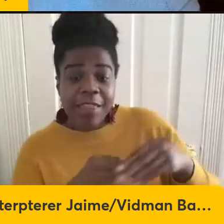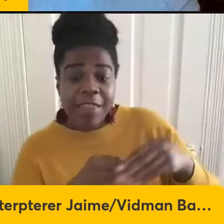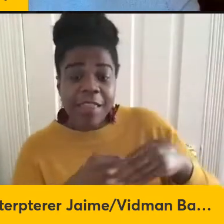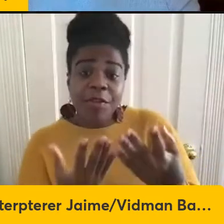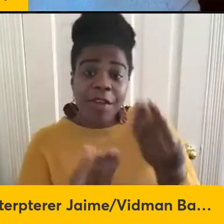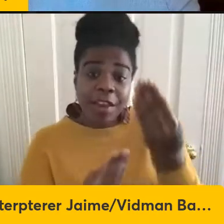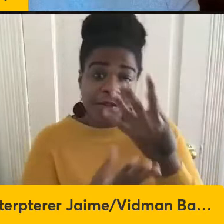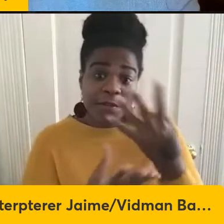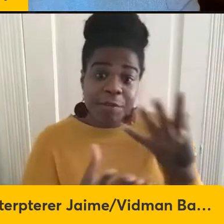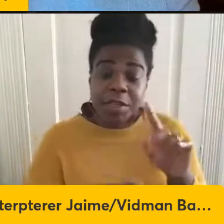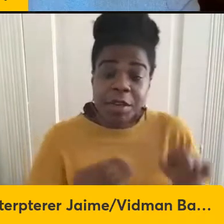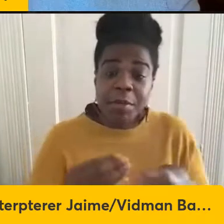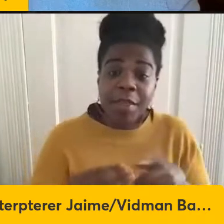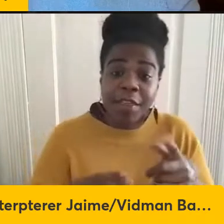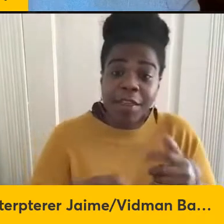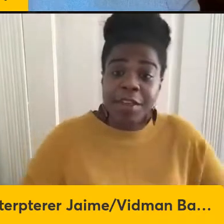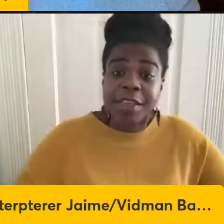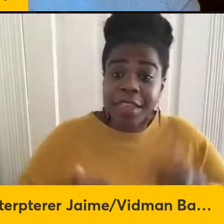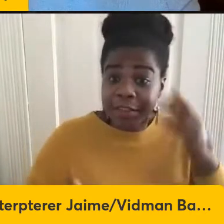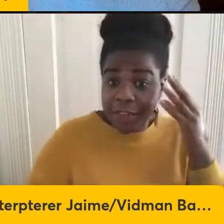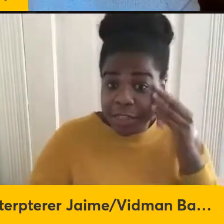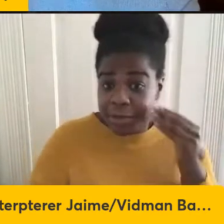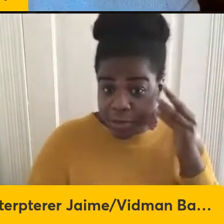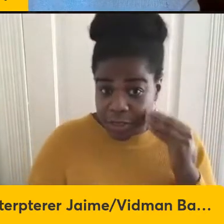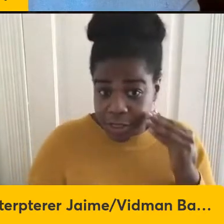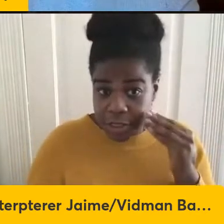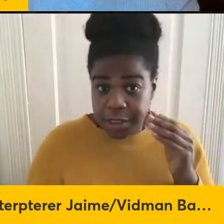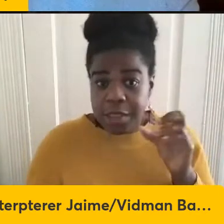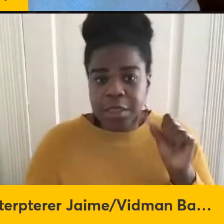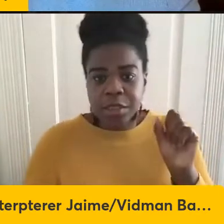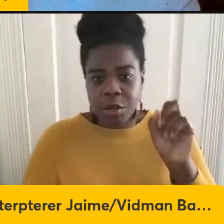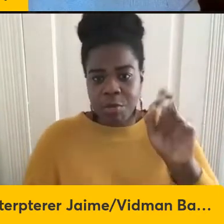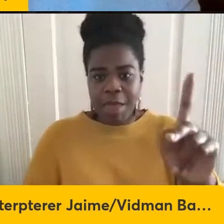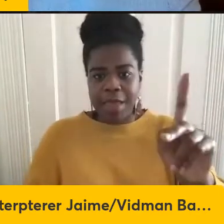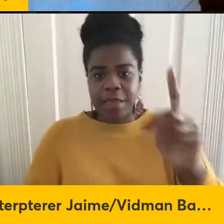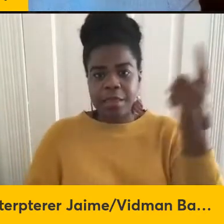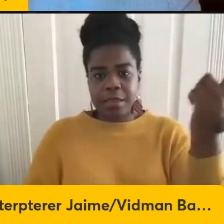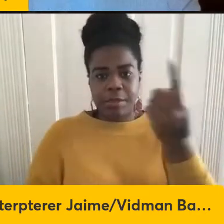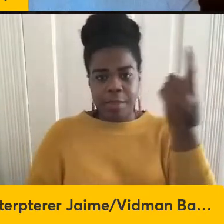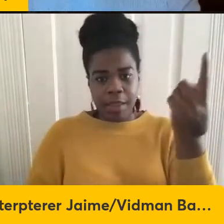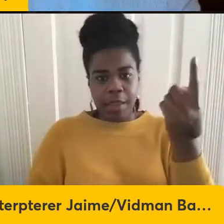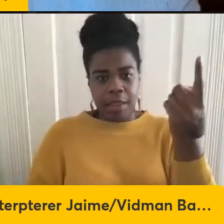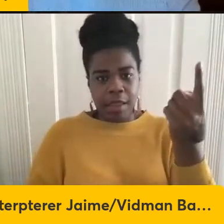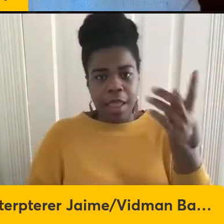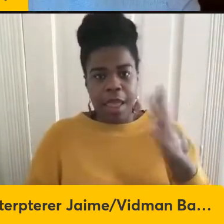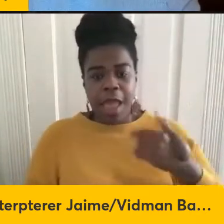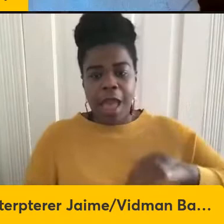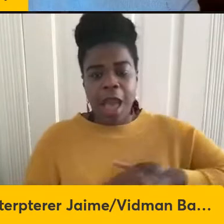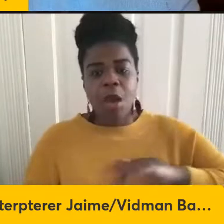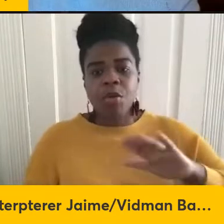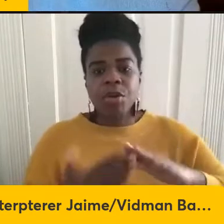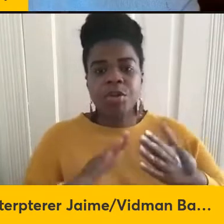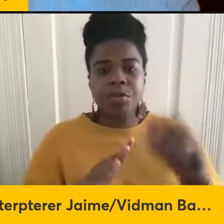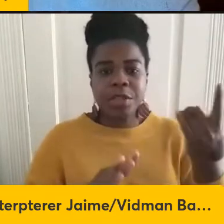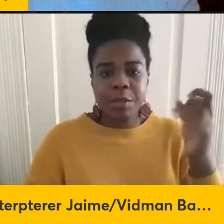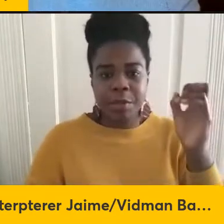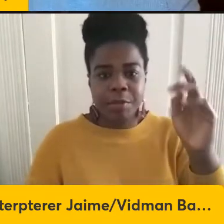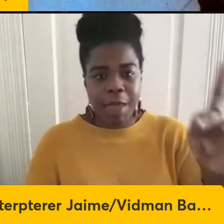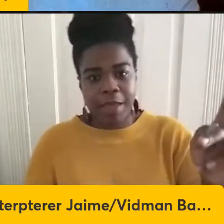lived experience generously. So we have to give them back something as well. We have to give our communities something back. So I